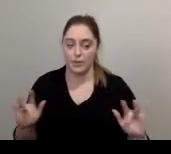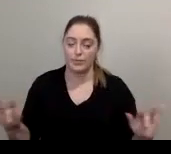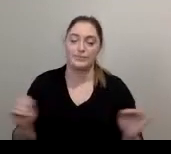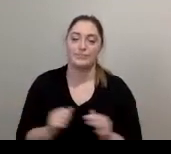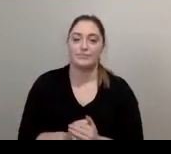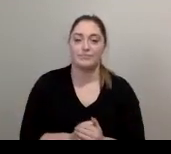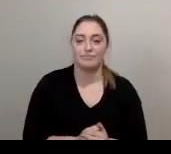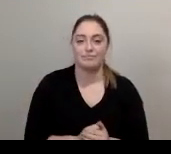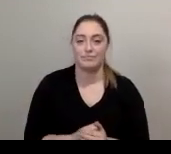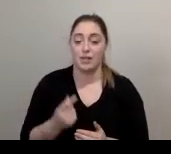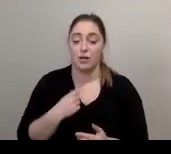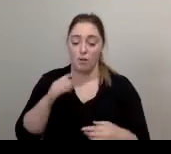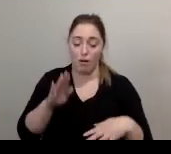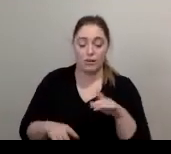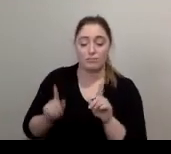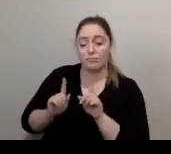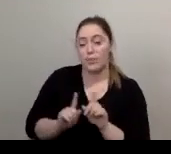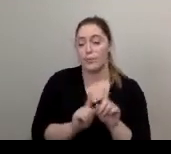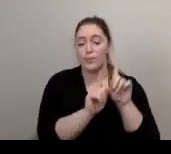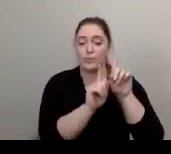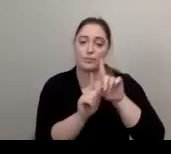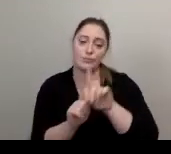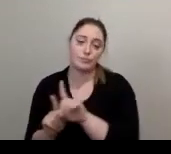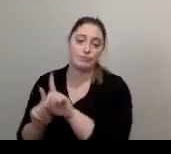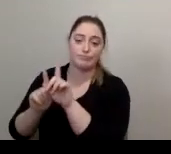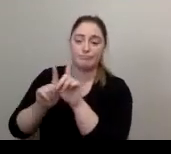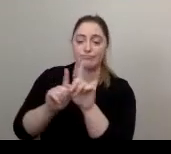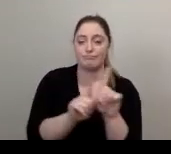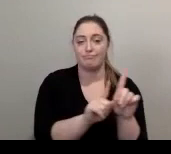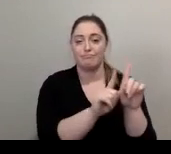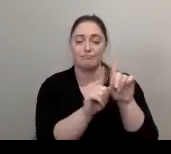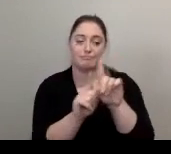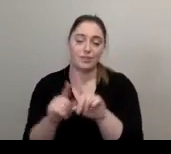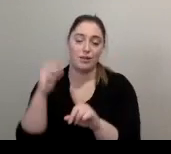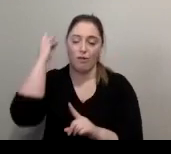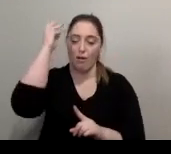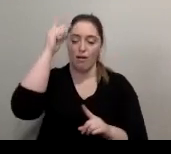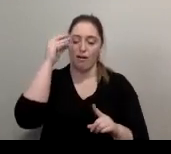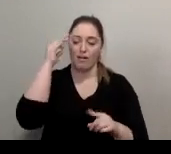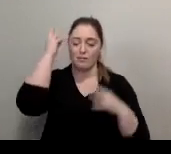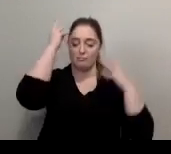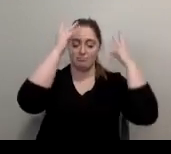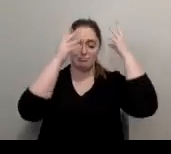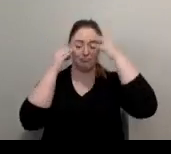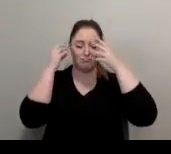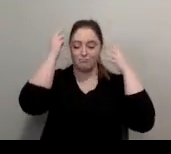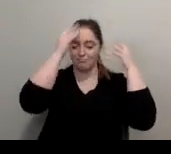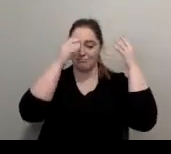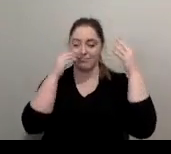You walk with a thought circling your head like